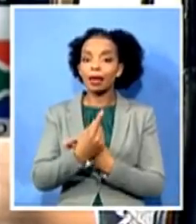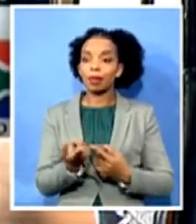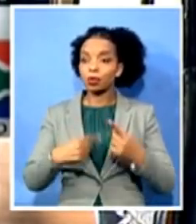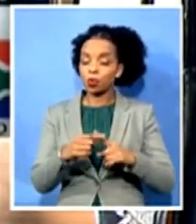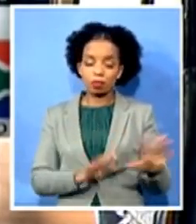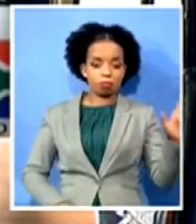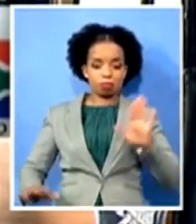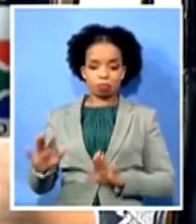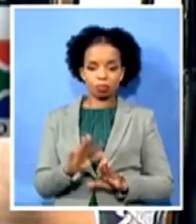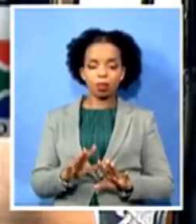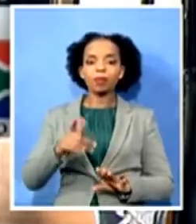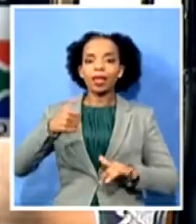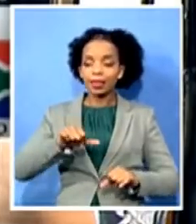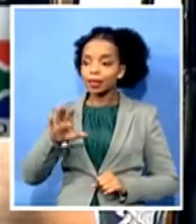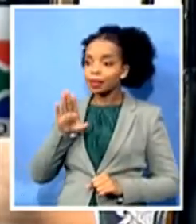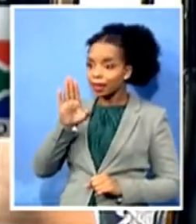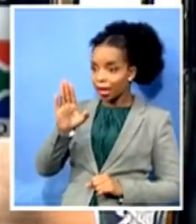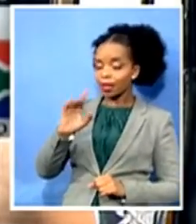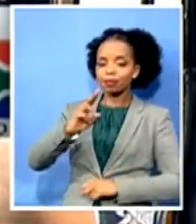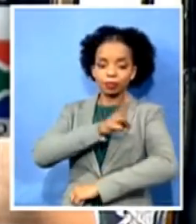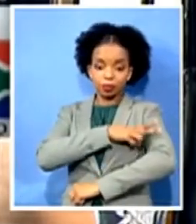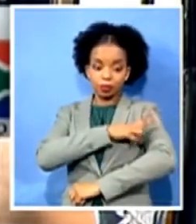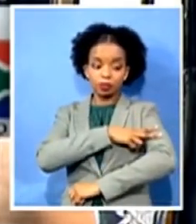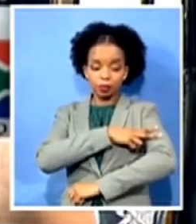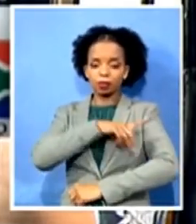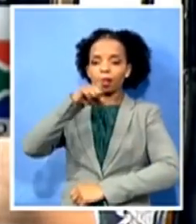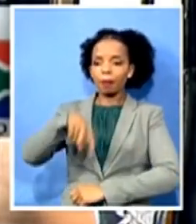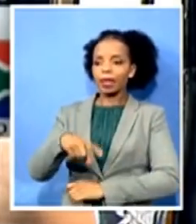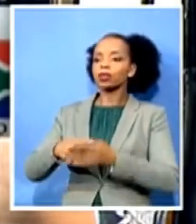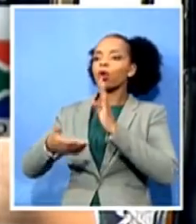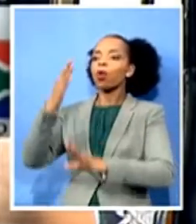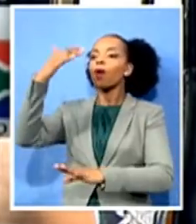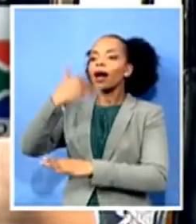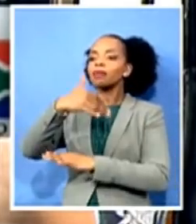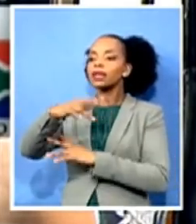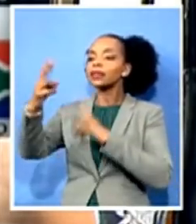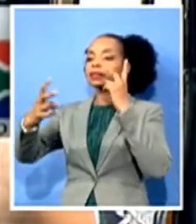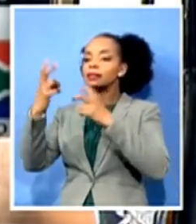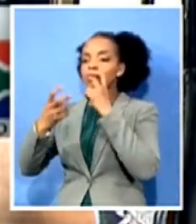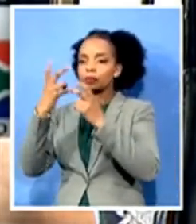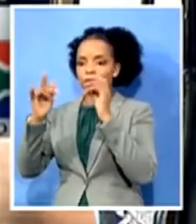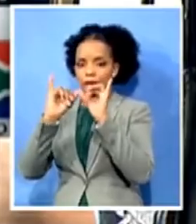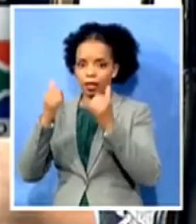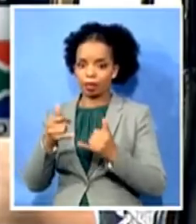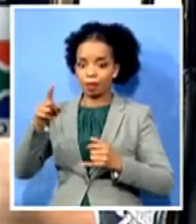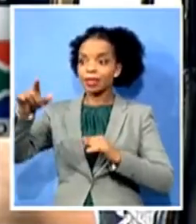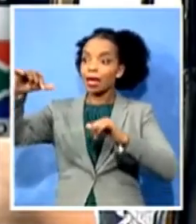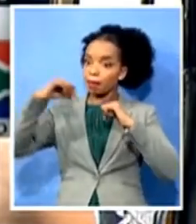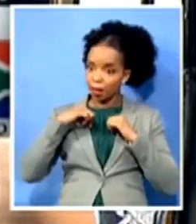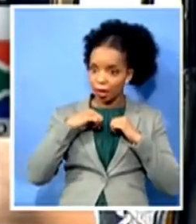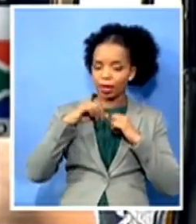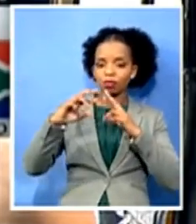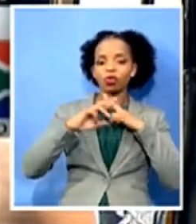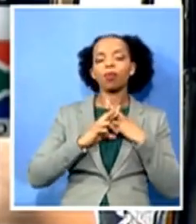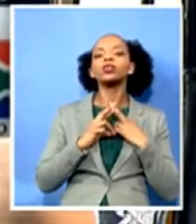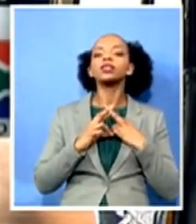the existing database. Yeah, they would come back and report so that we find a solution